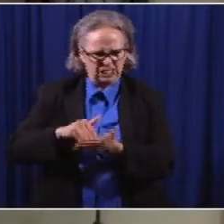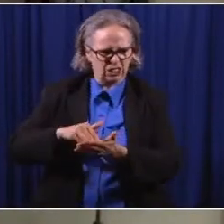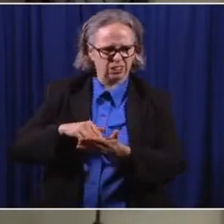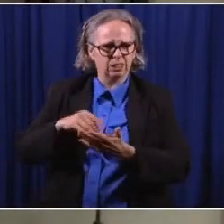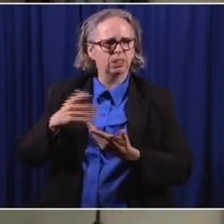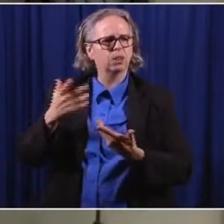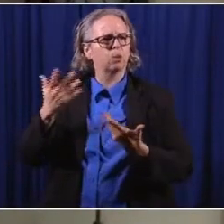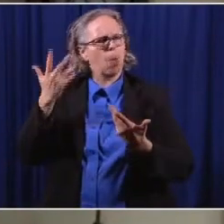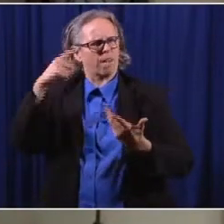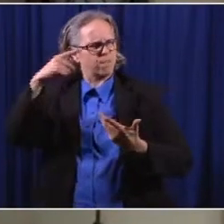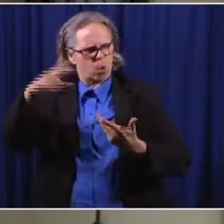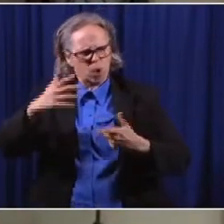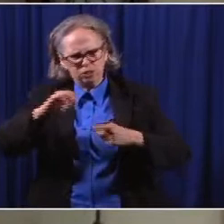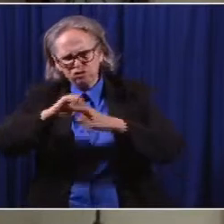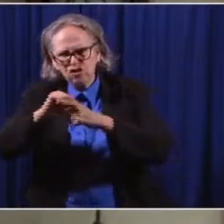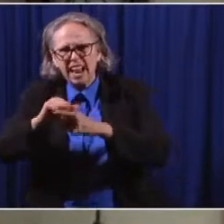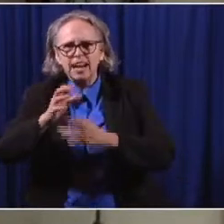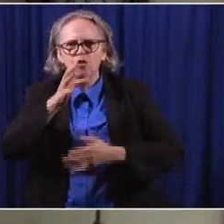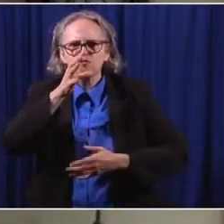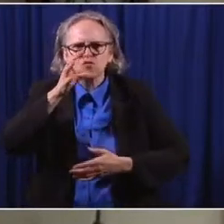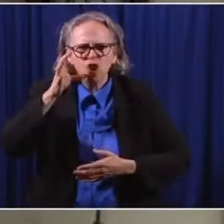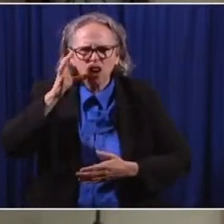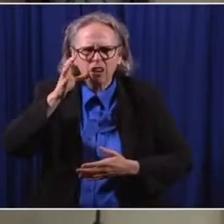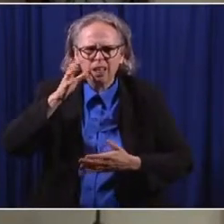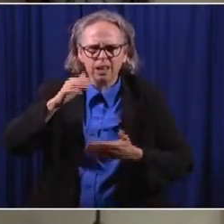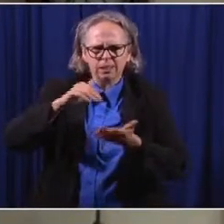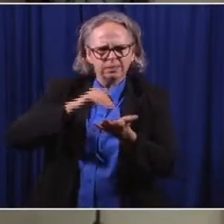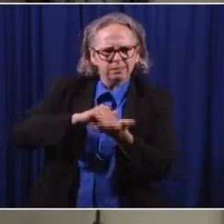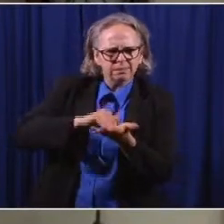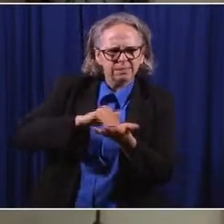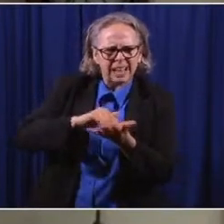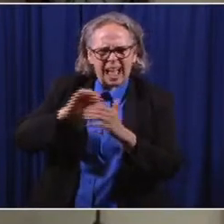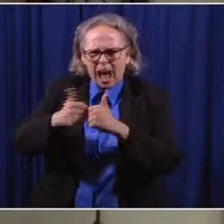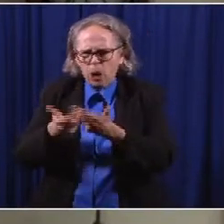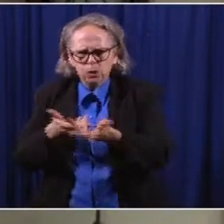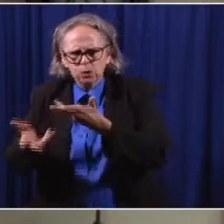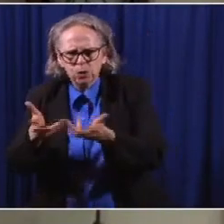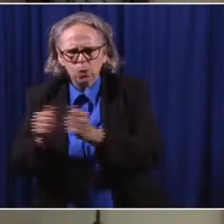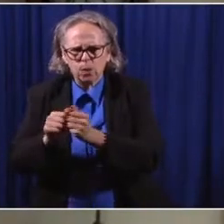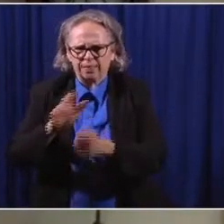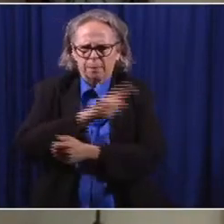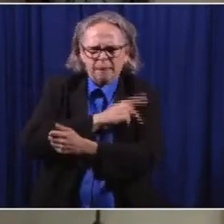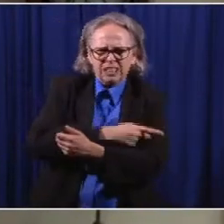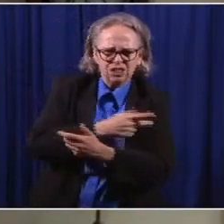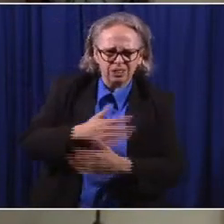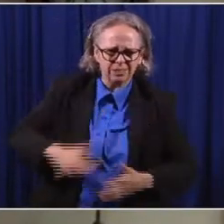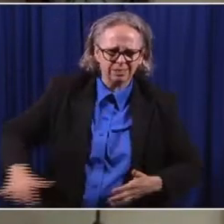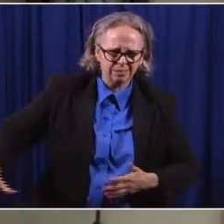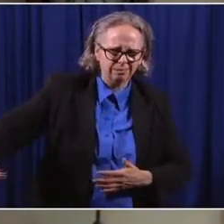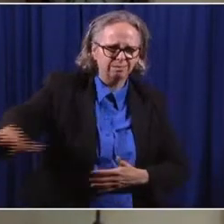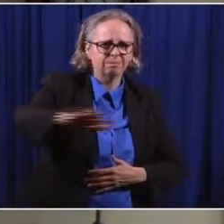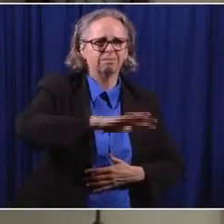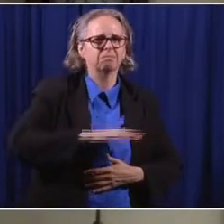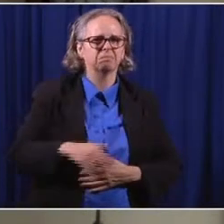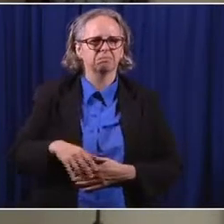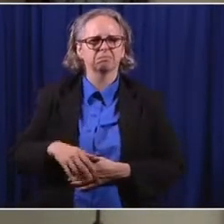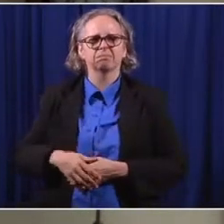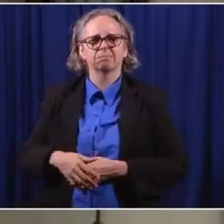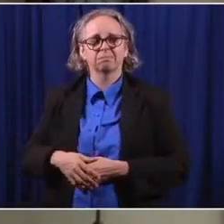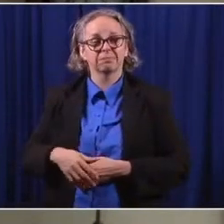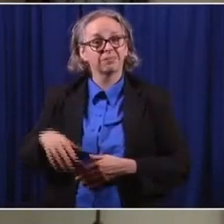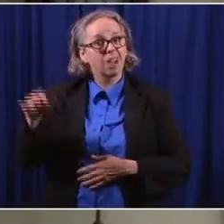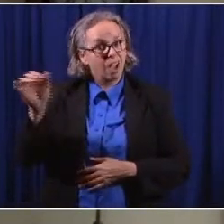to treat patients with complex needs and conditions. Dr. Duvey shares my passion